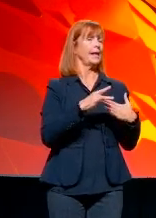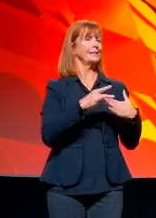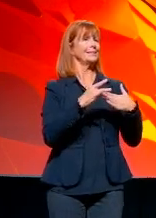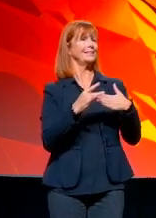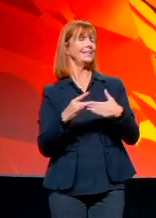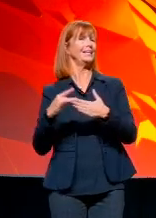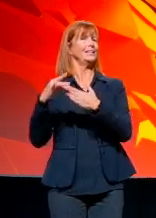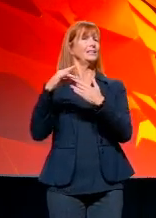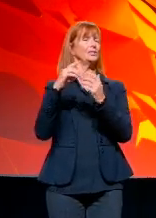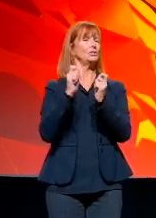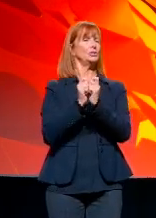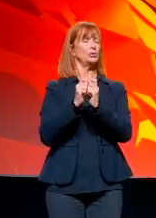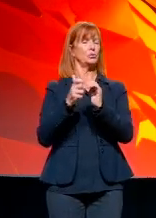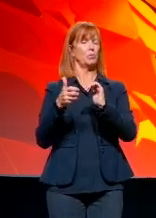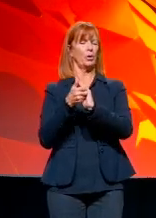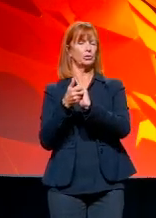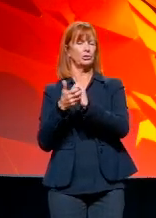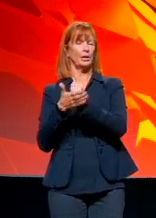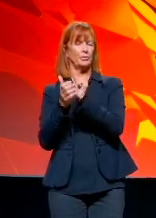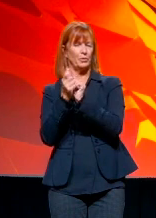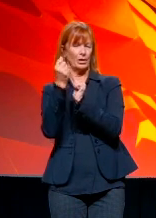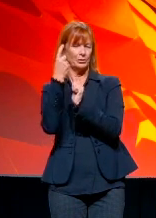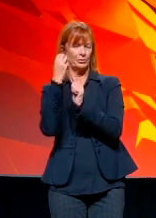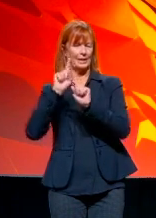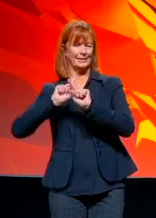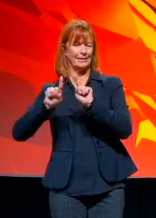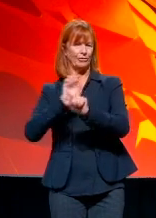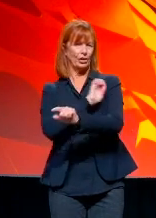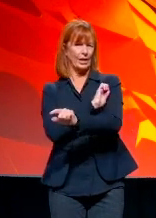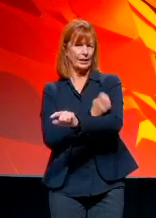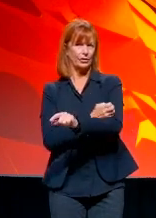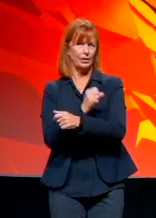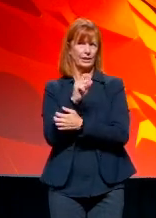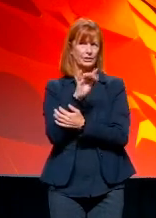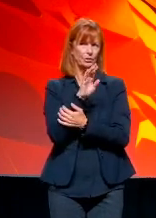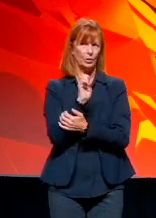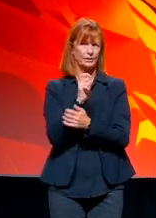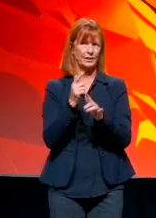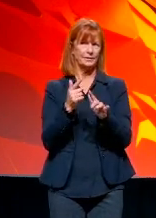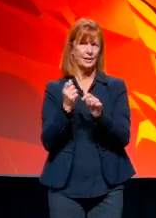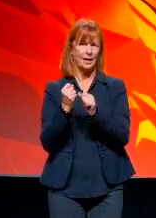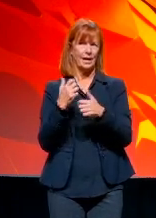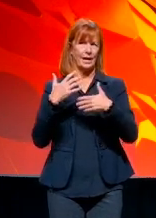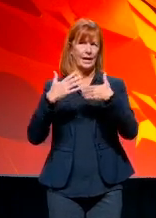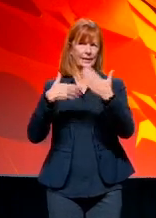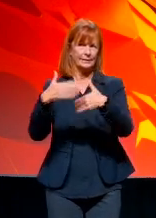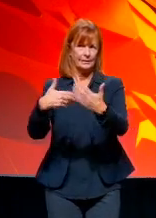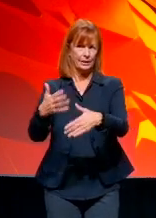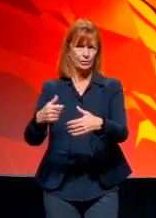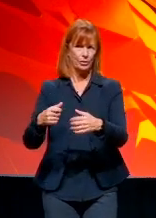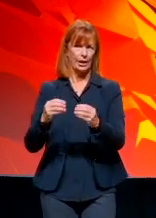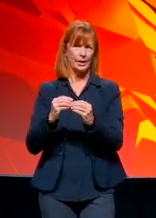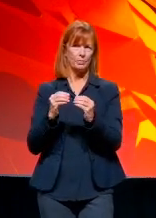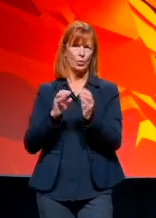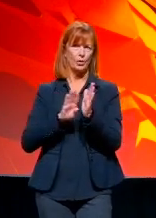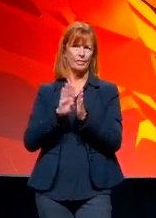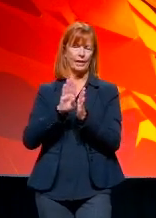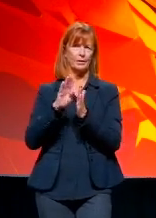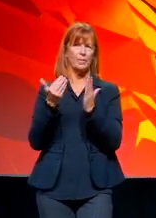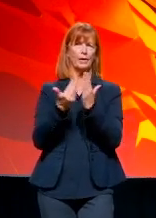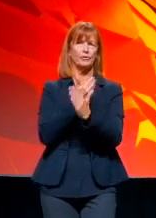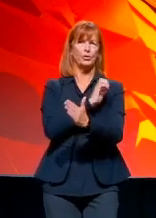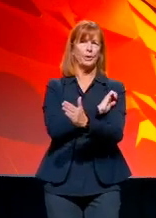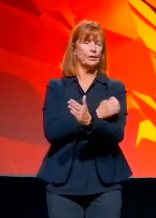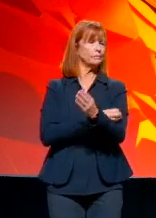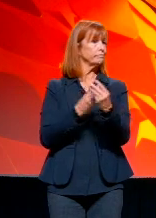paradigm shift of understanding of different energy sources and accelerate like the further development of new energy solutions, right? So now